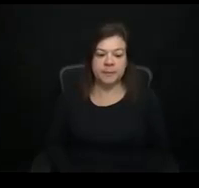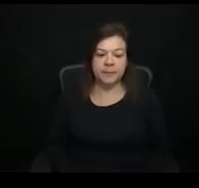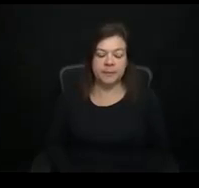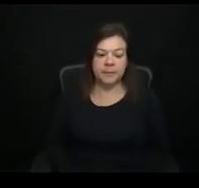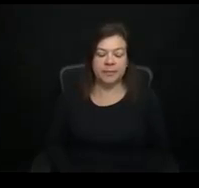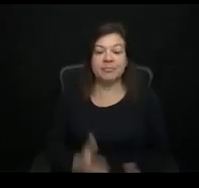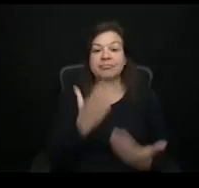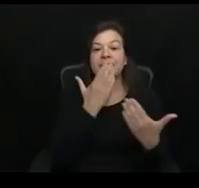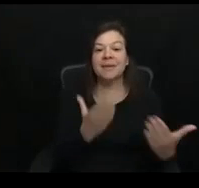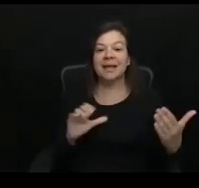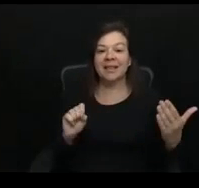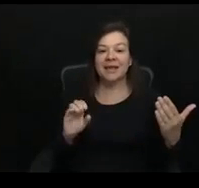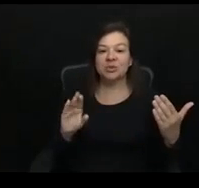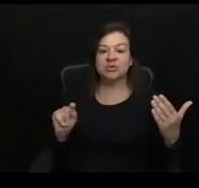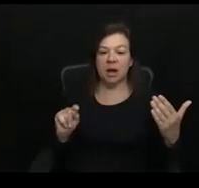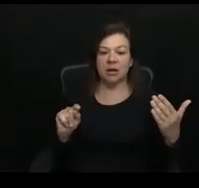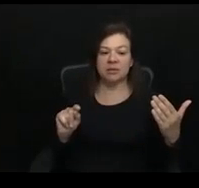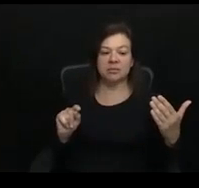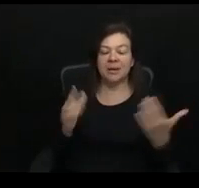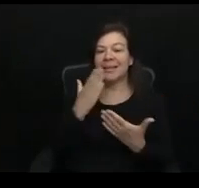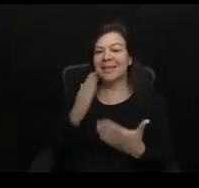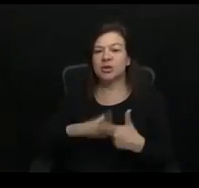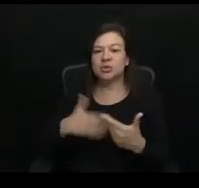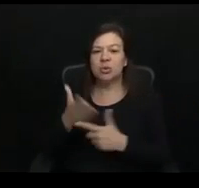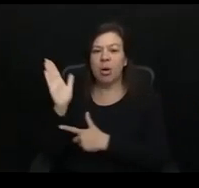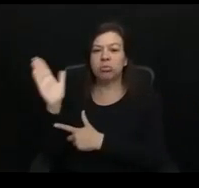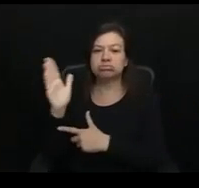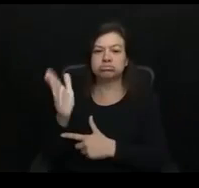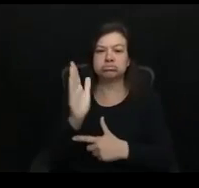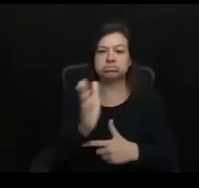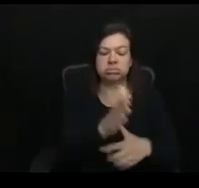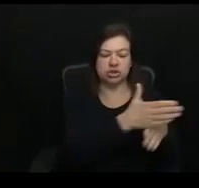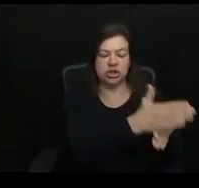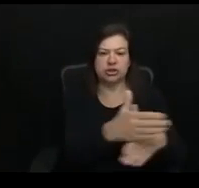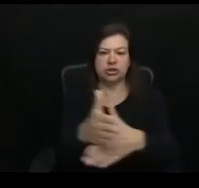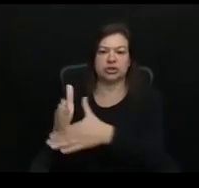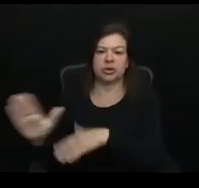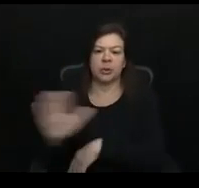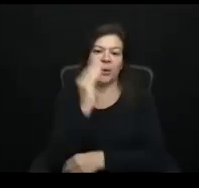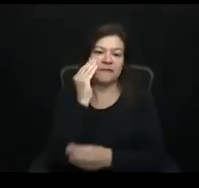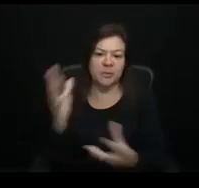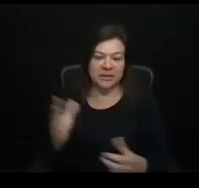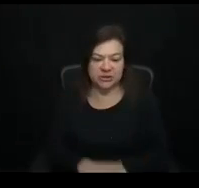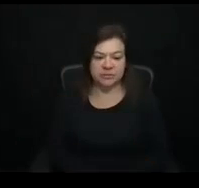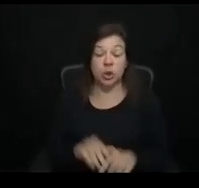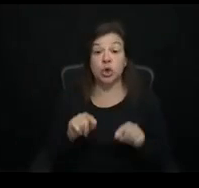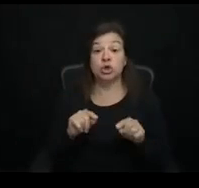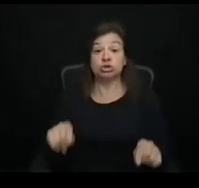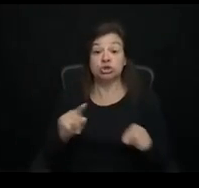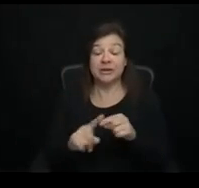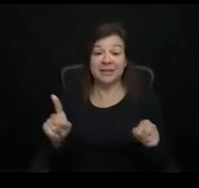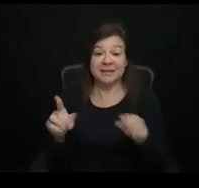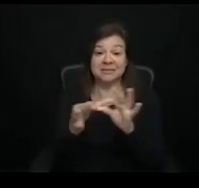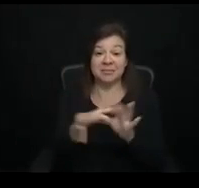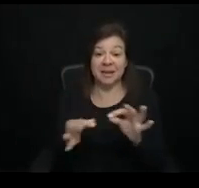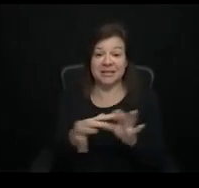Thank you, Scott, for that detailed information. And thank you to all our presenters for sharing the information that you guys have set forth. Throughout this briefing or out this